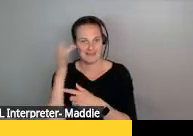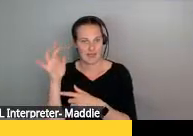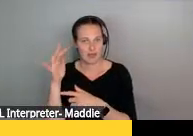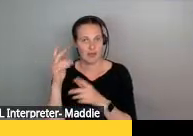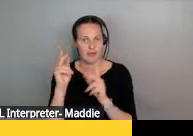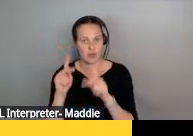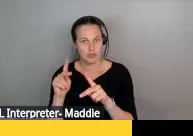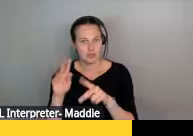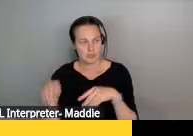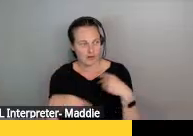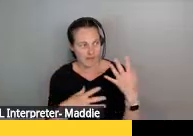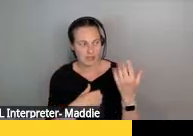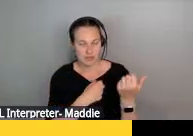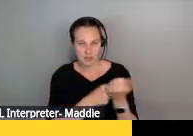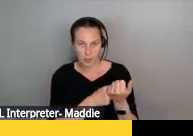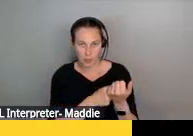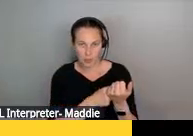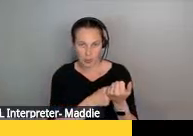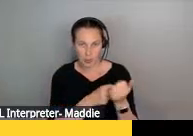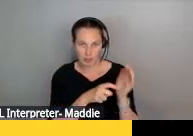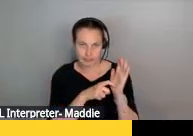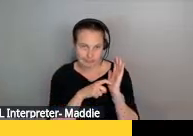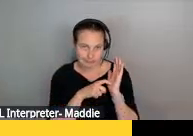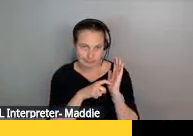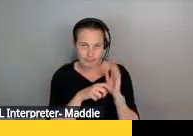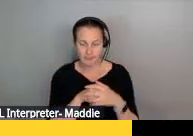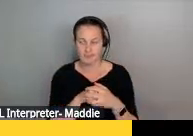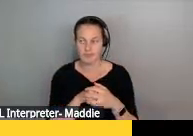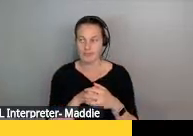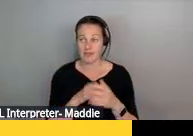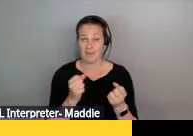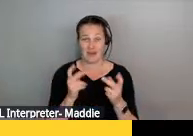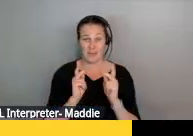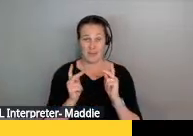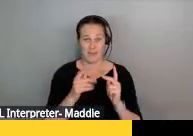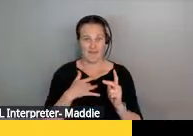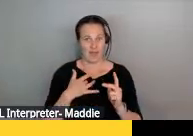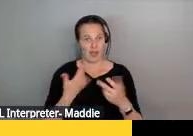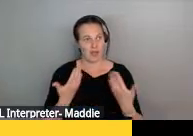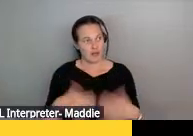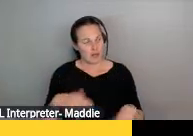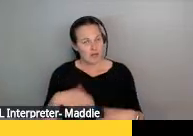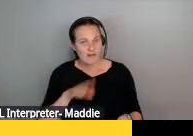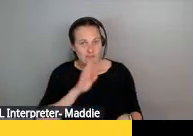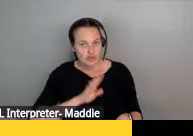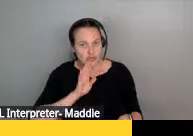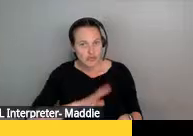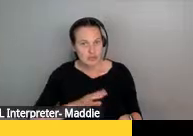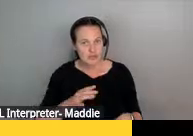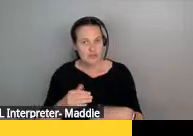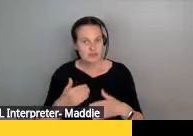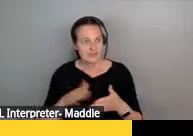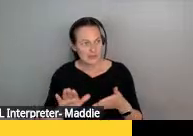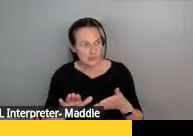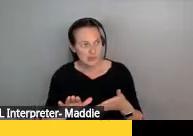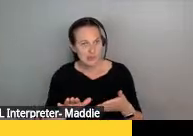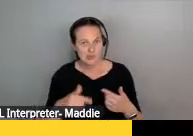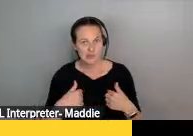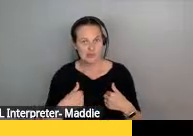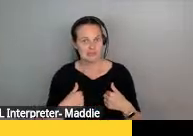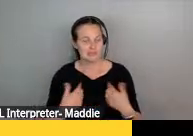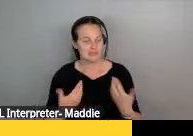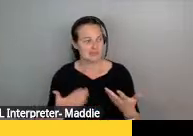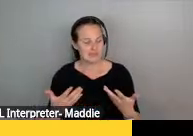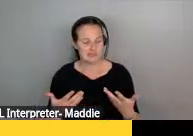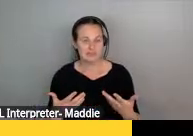support. A lot of people reported feelings of frustration and exclusion. Um,